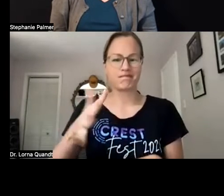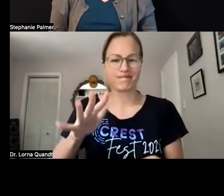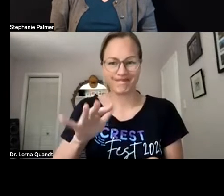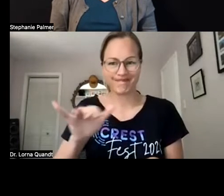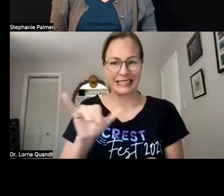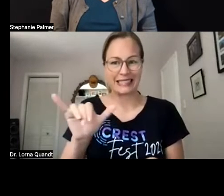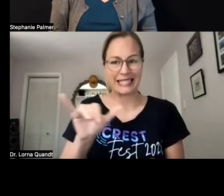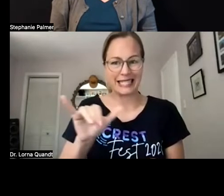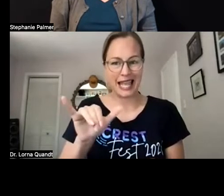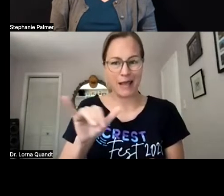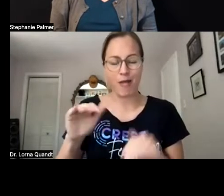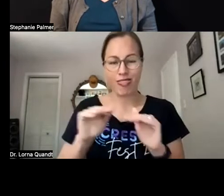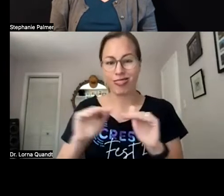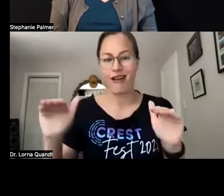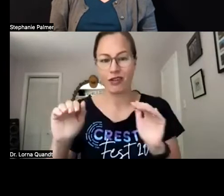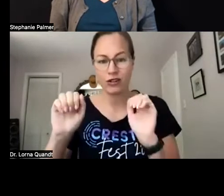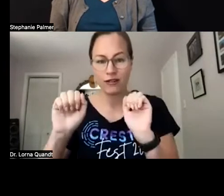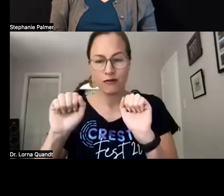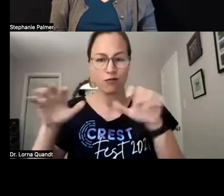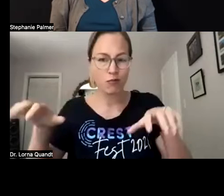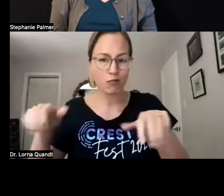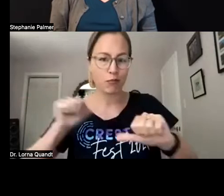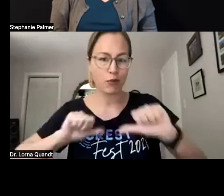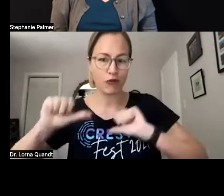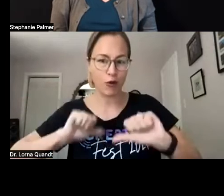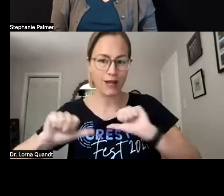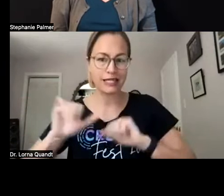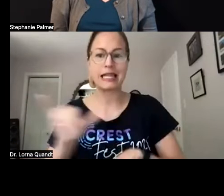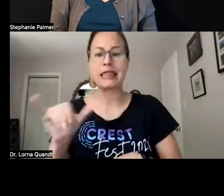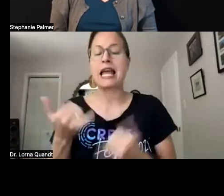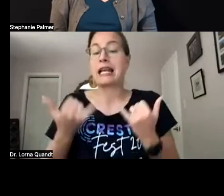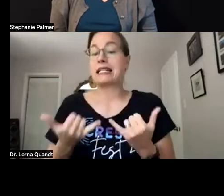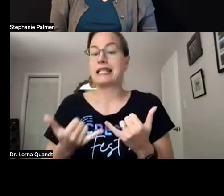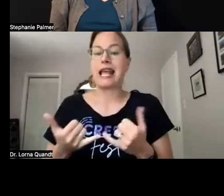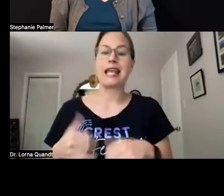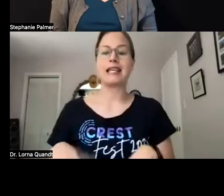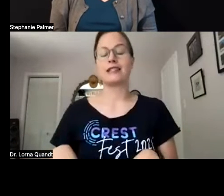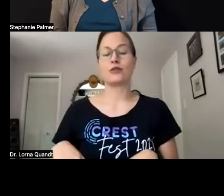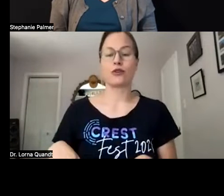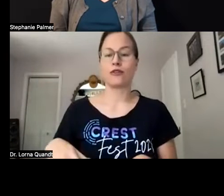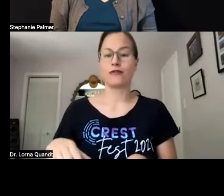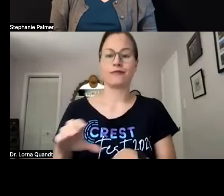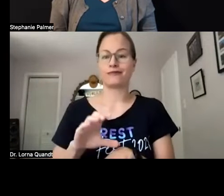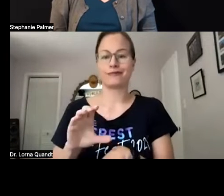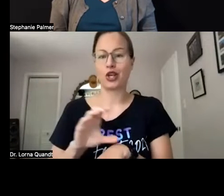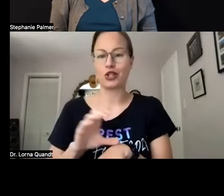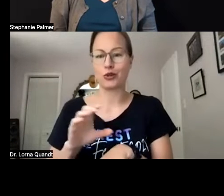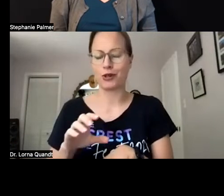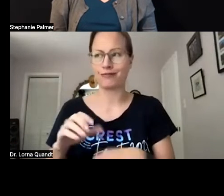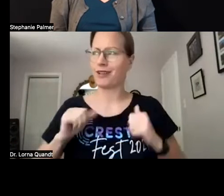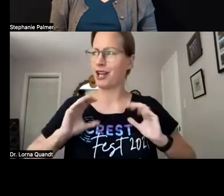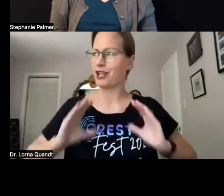before it could approach a similar level of performance as today's consumer level